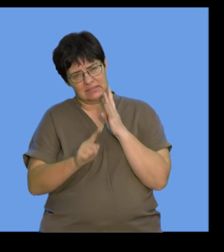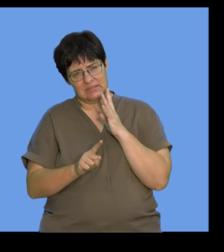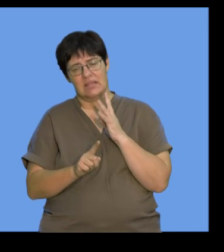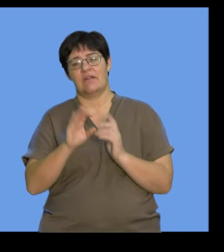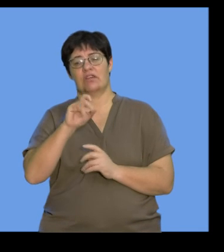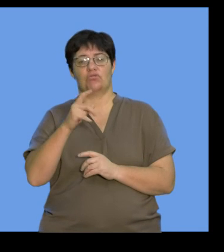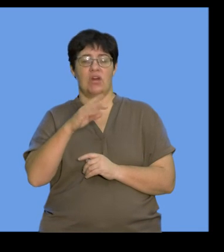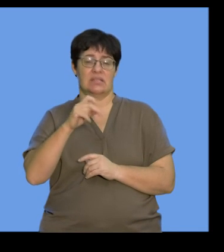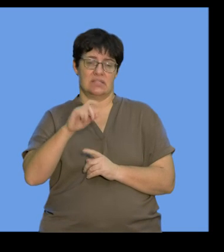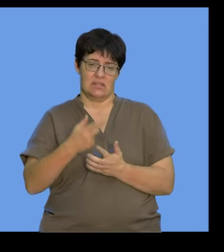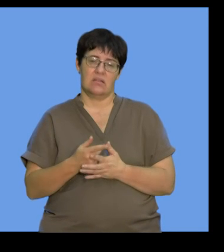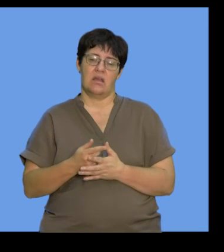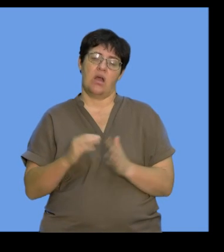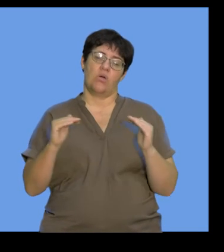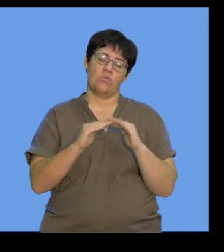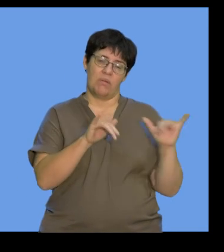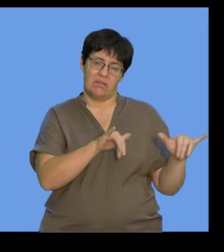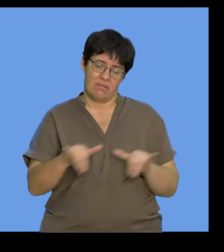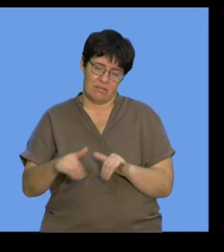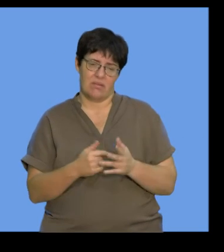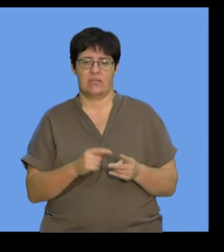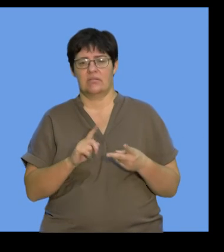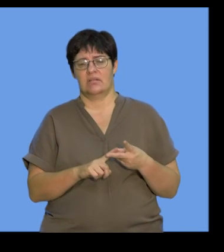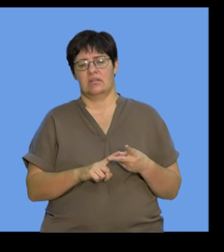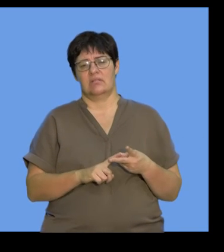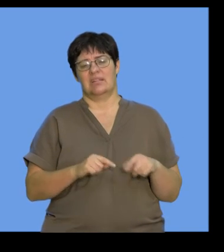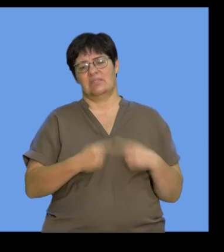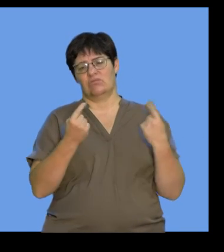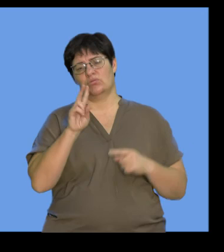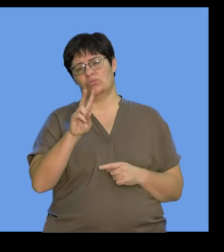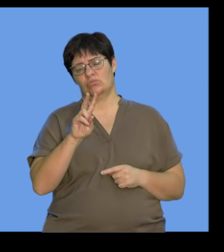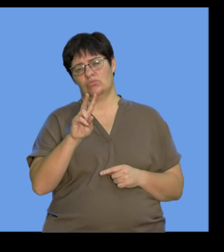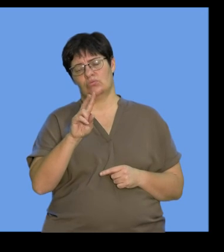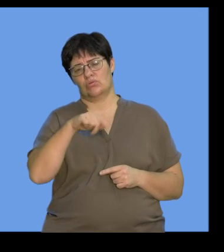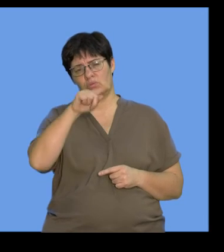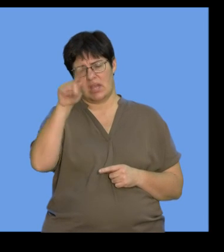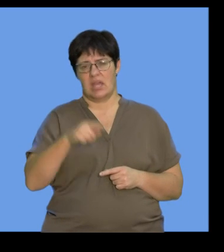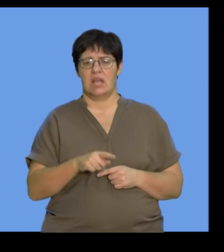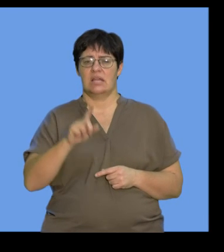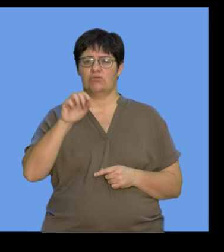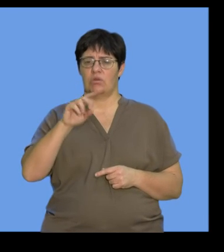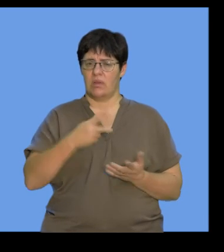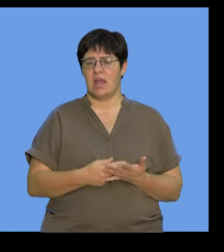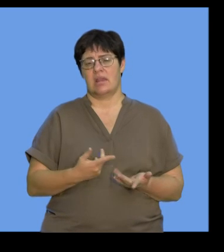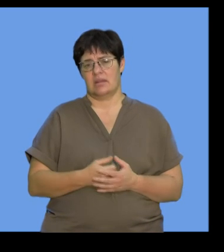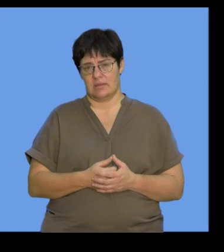we spoke about: your common factor, your difference of two squares, your trinomial, and your grouping.